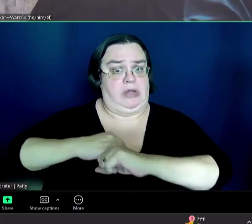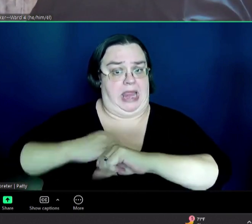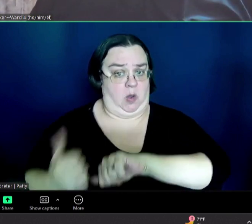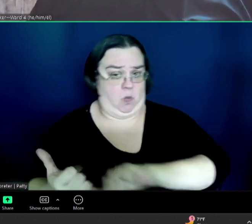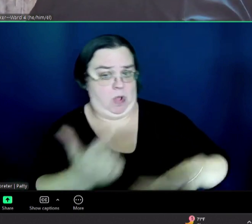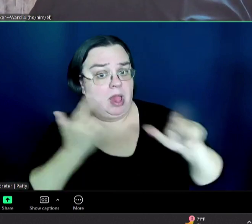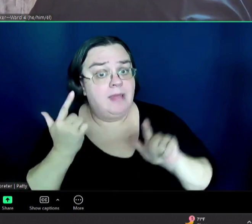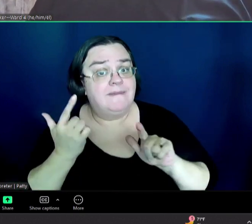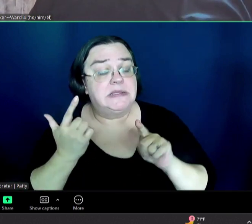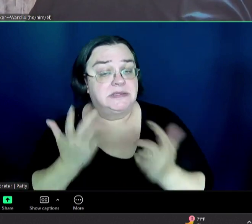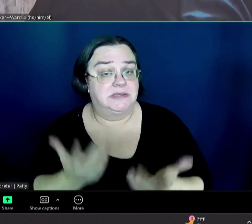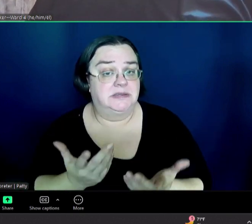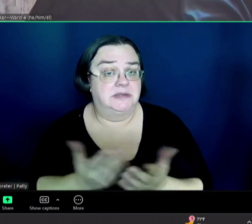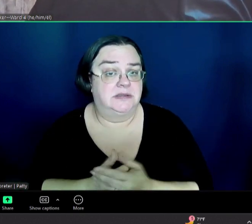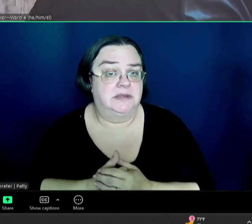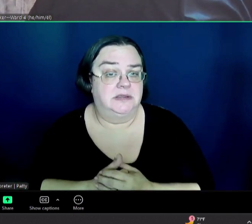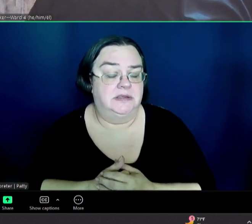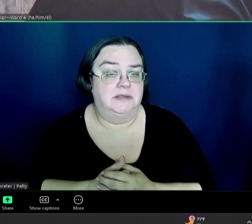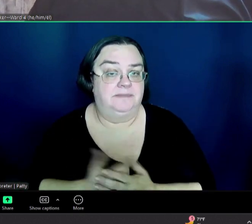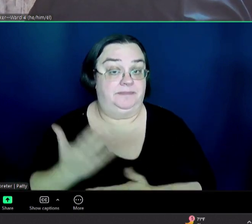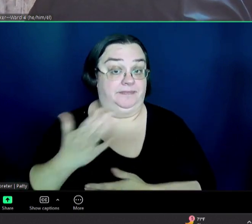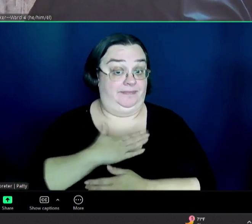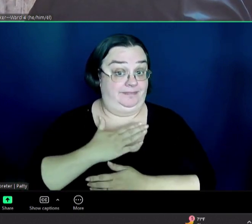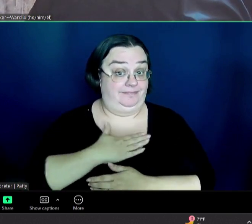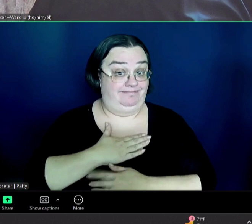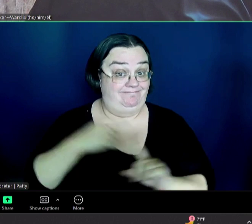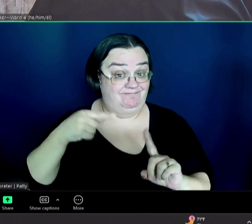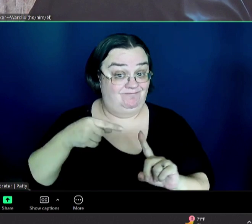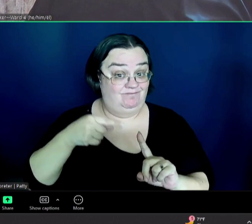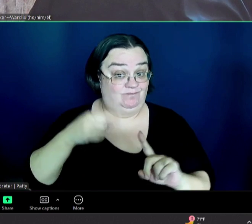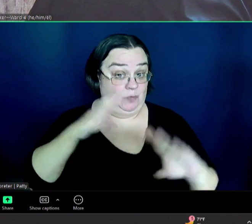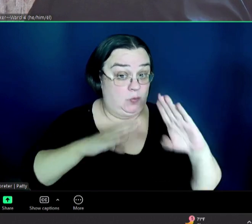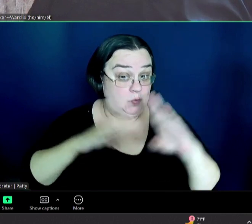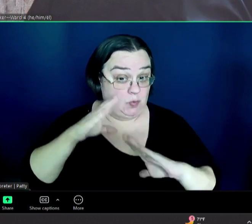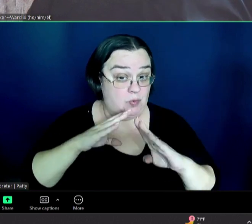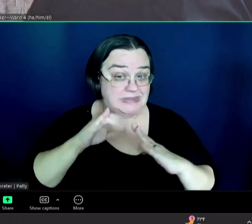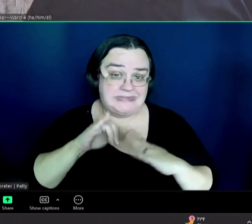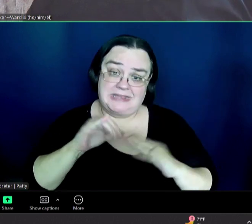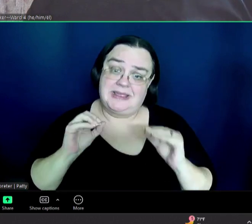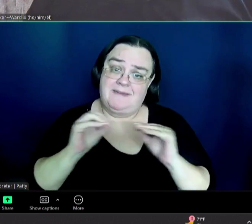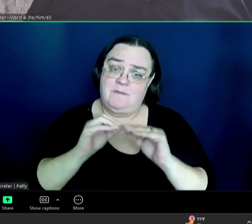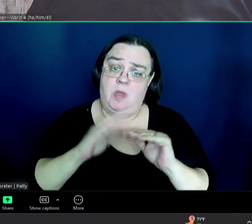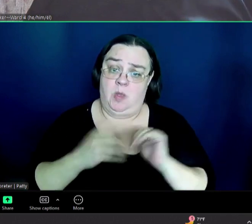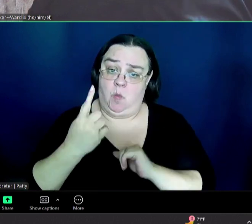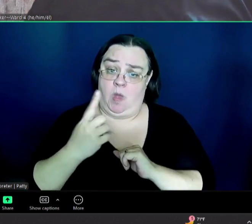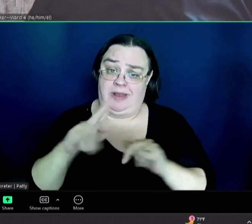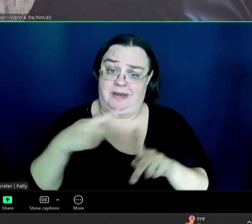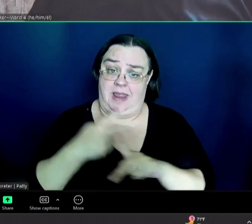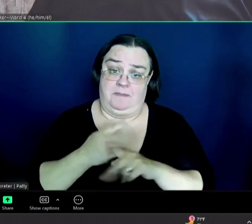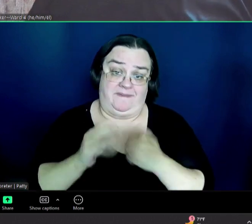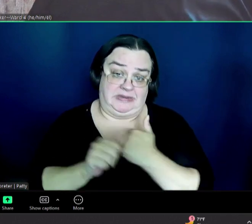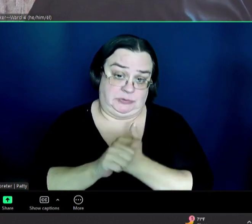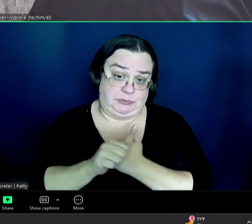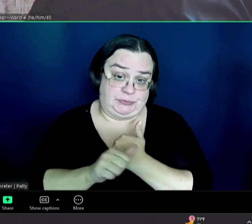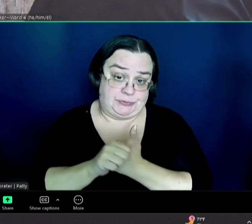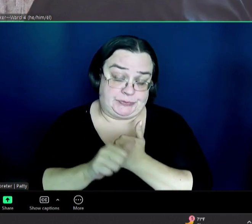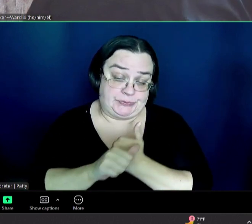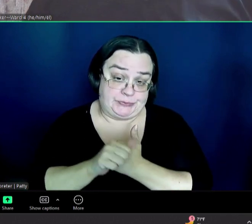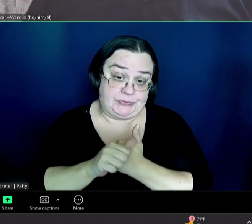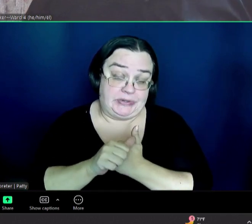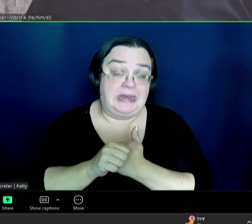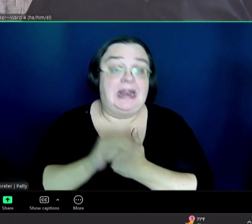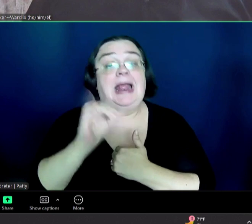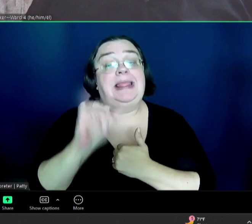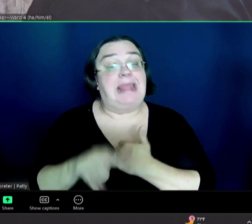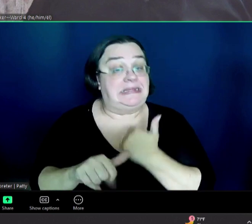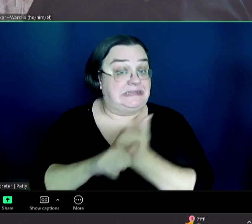us? My worry is that there's more than one kind of danger. And this is danger from